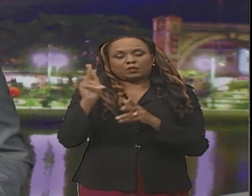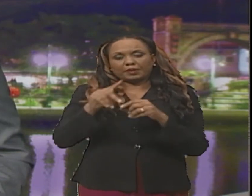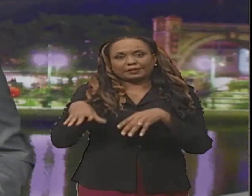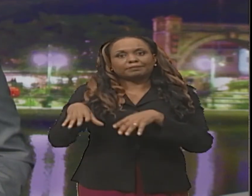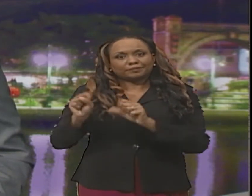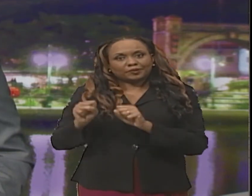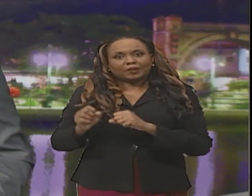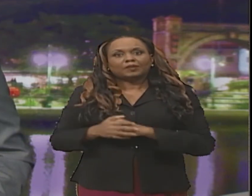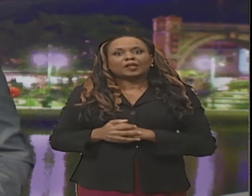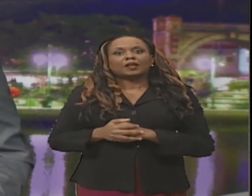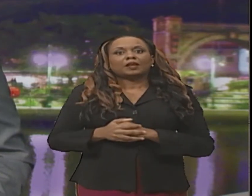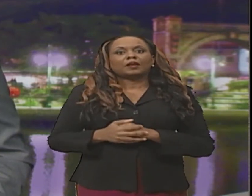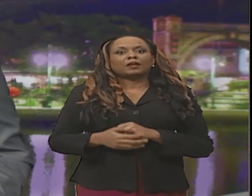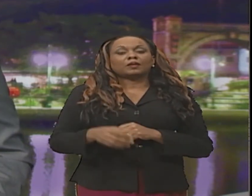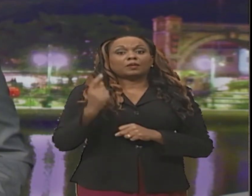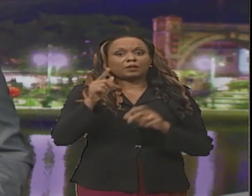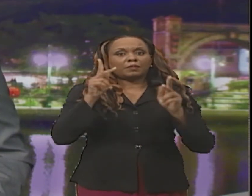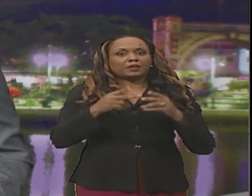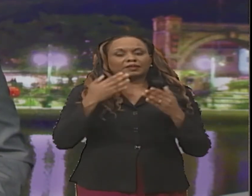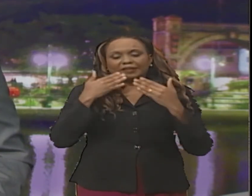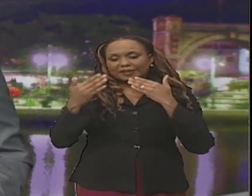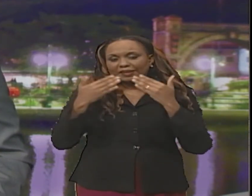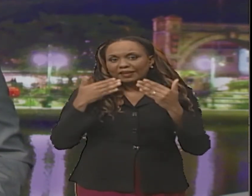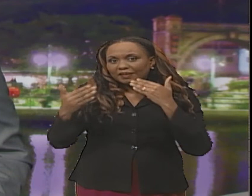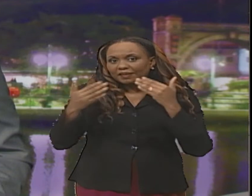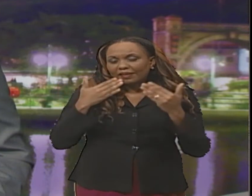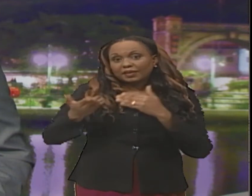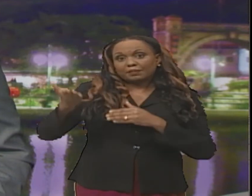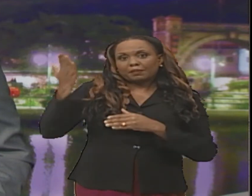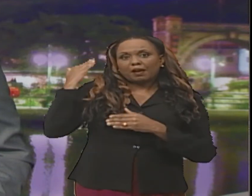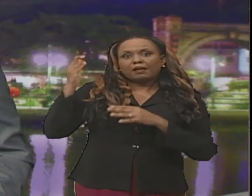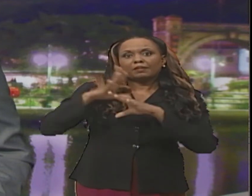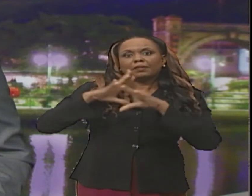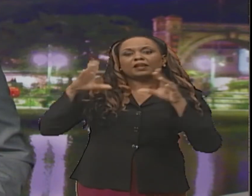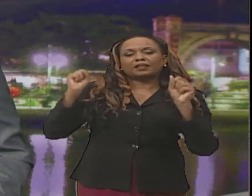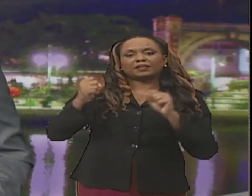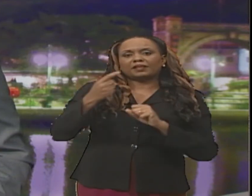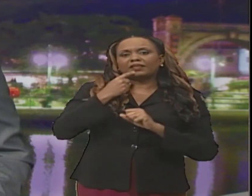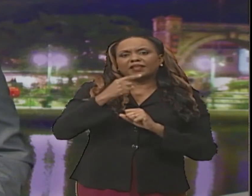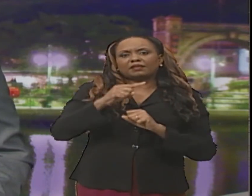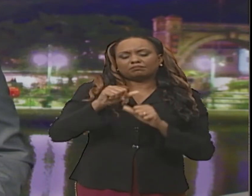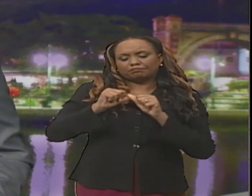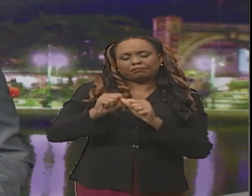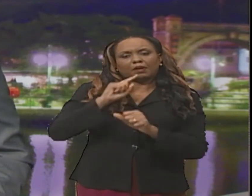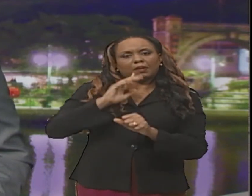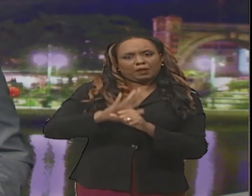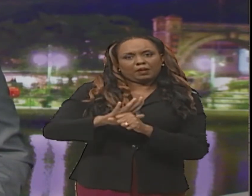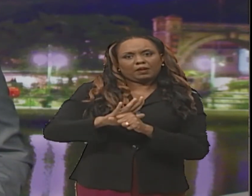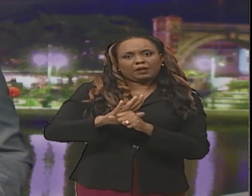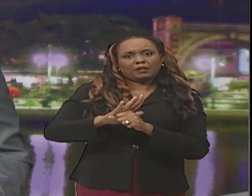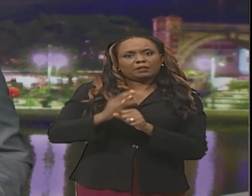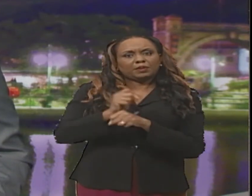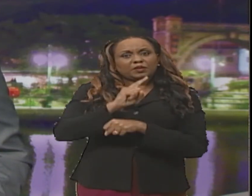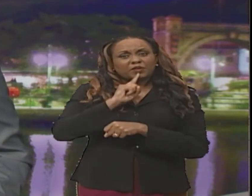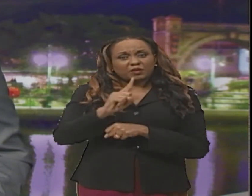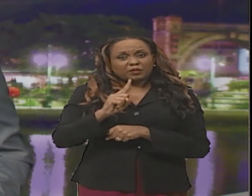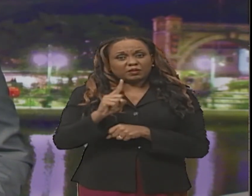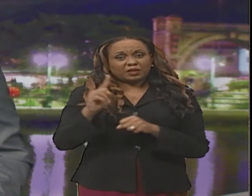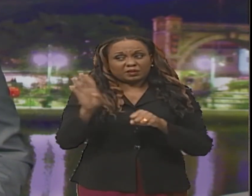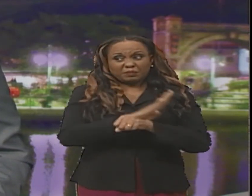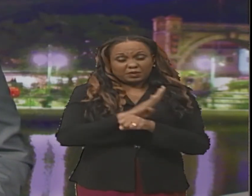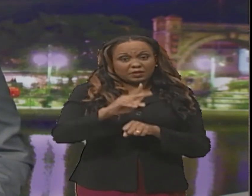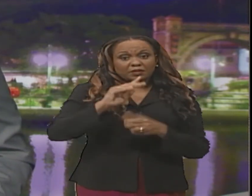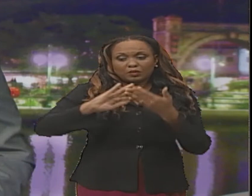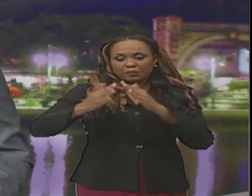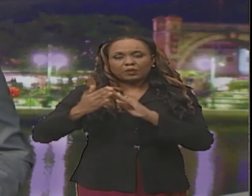office, thanked Mr. Clark for his contribution to the Barbados Chamber and reaffirmed his commitment to ensuring that the Chamber remains the